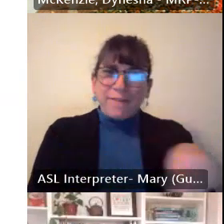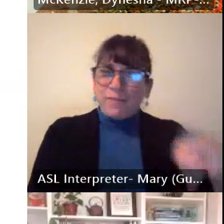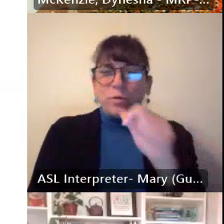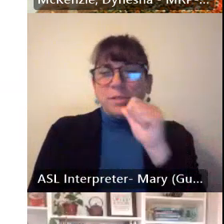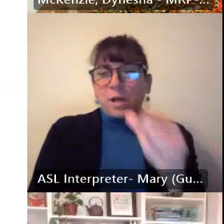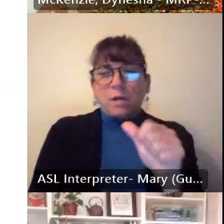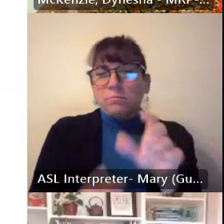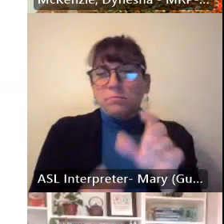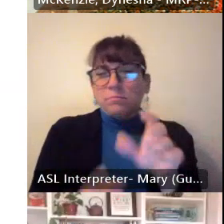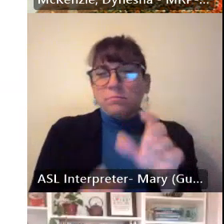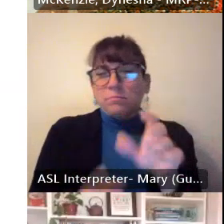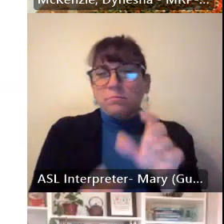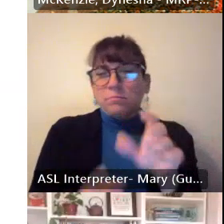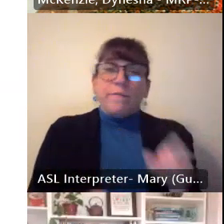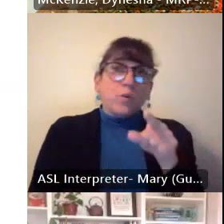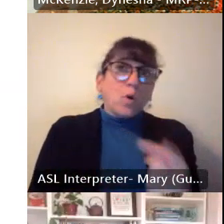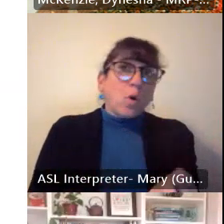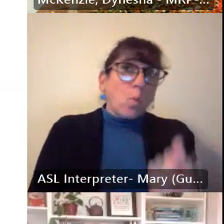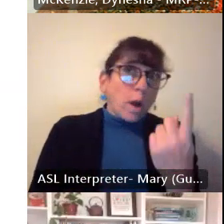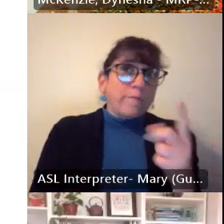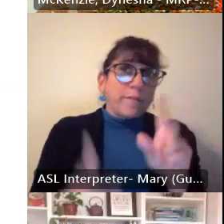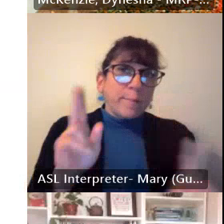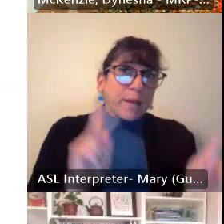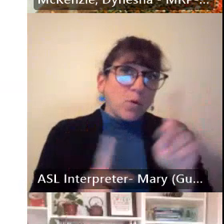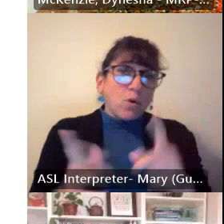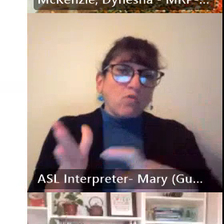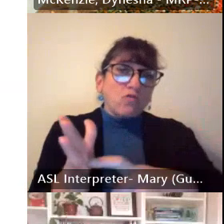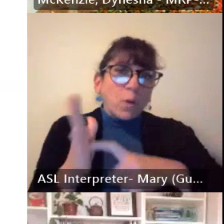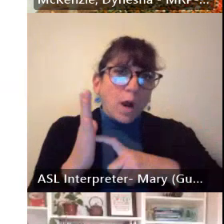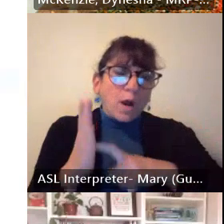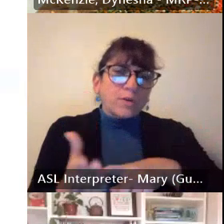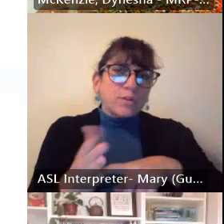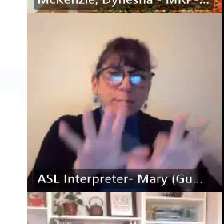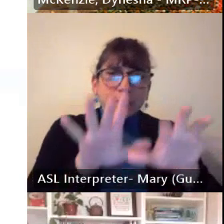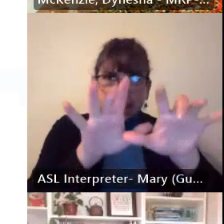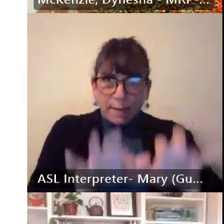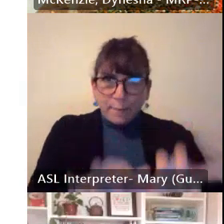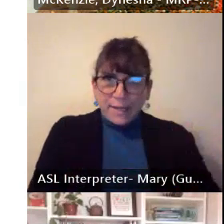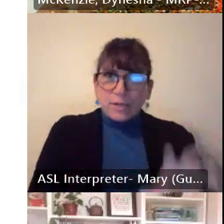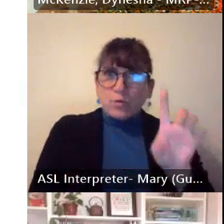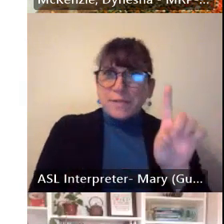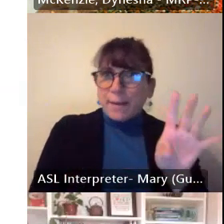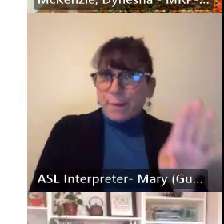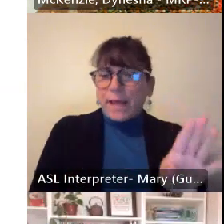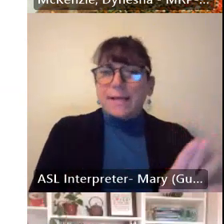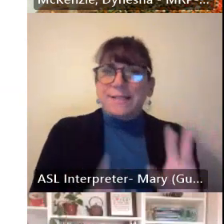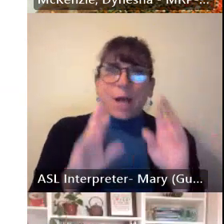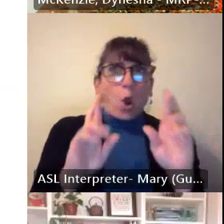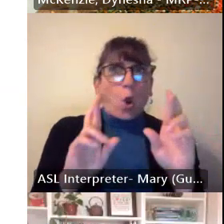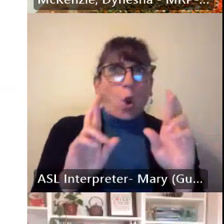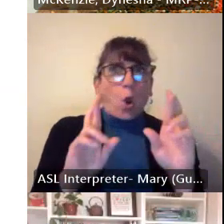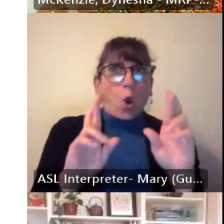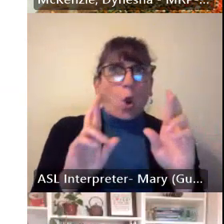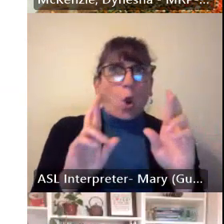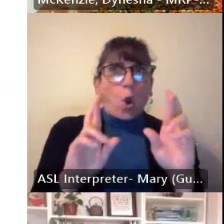relevant, but if you are one of those folks that is required to put data into the database, I hope that this is helpful for